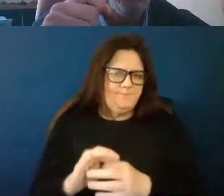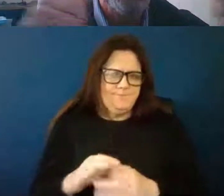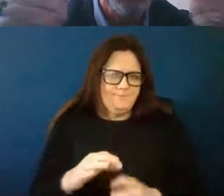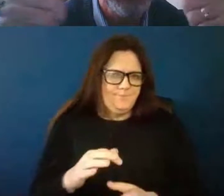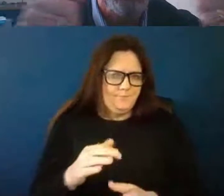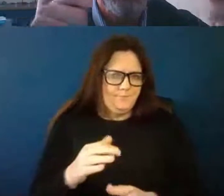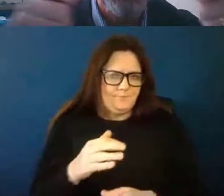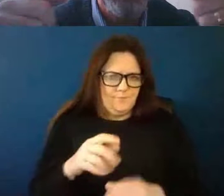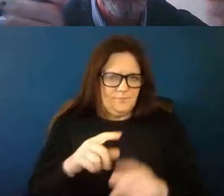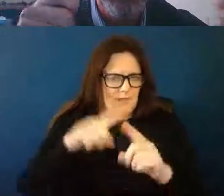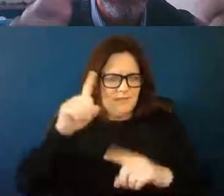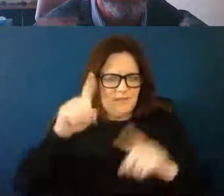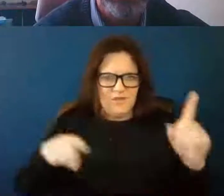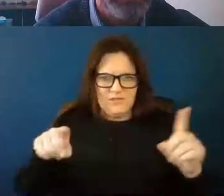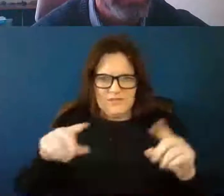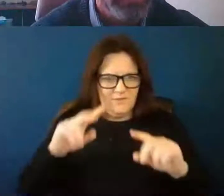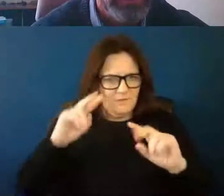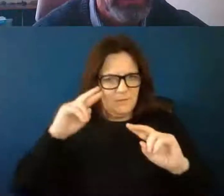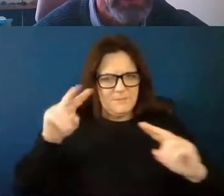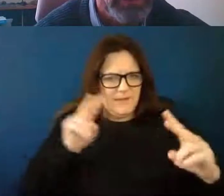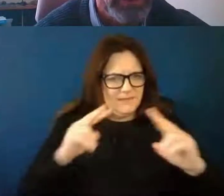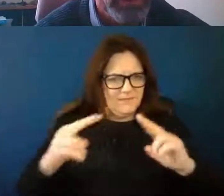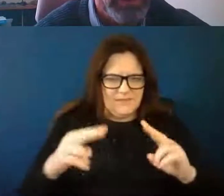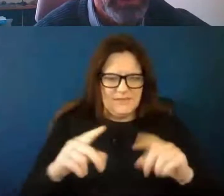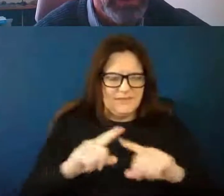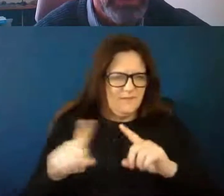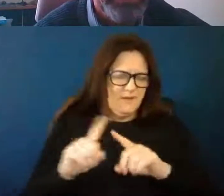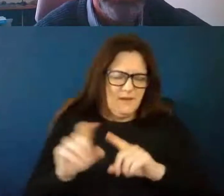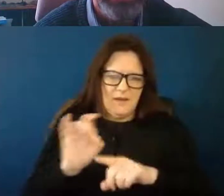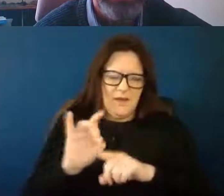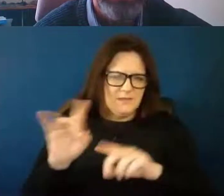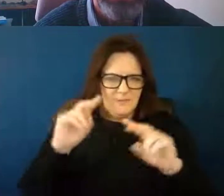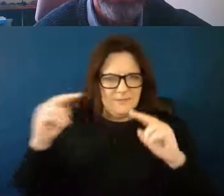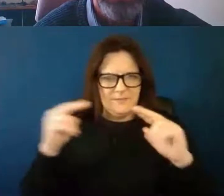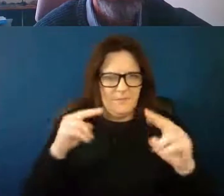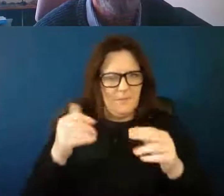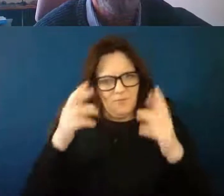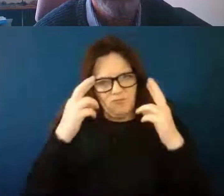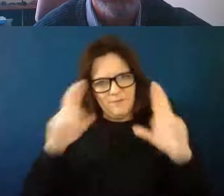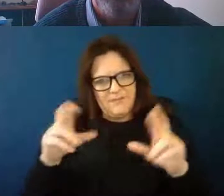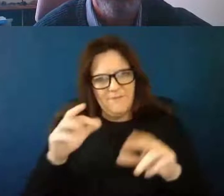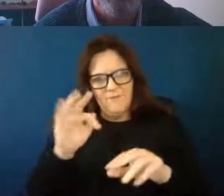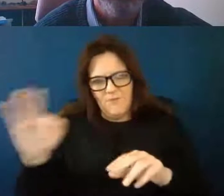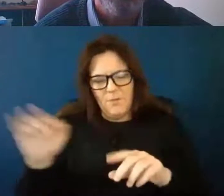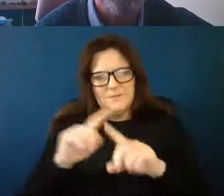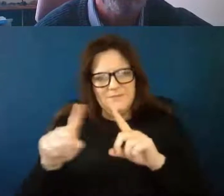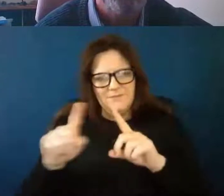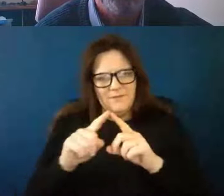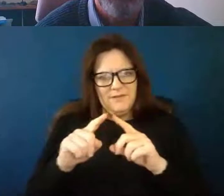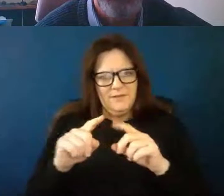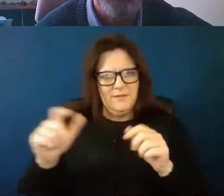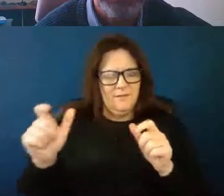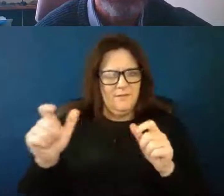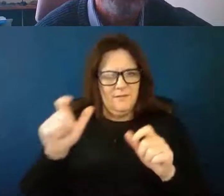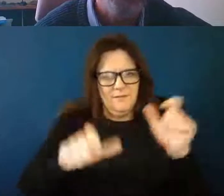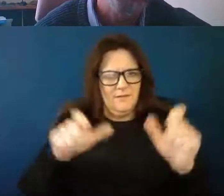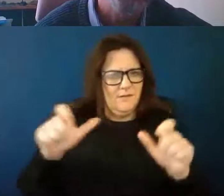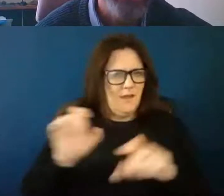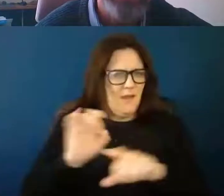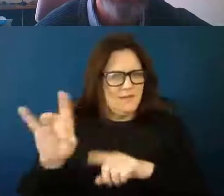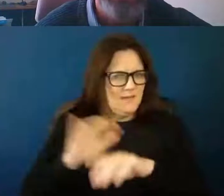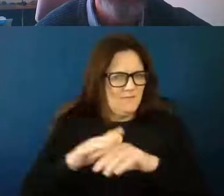from a diversity of different perspectives. There may be representatives from different attributes of